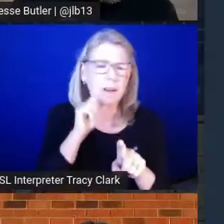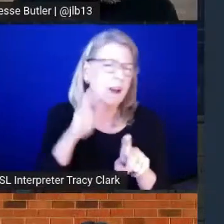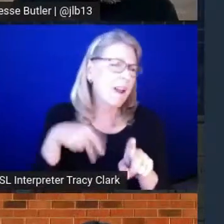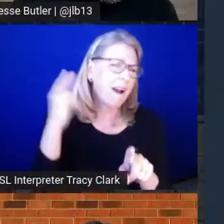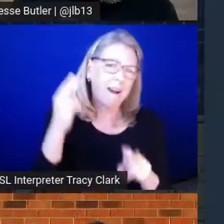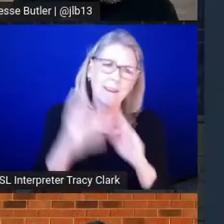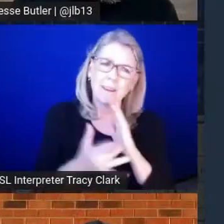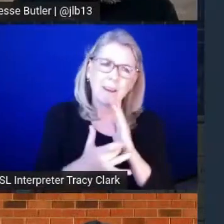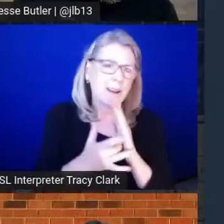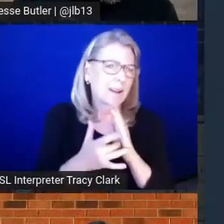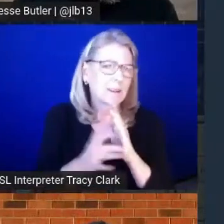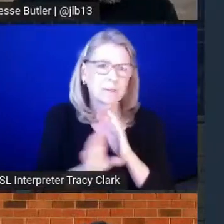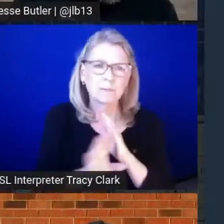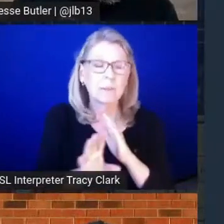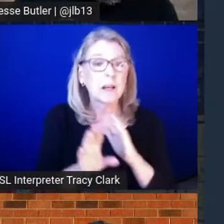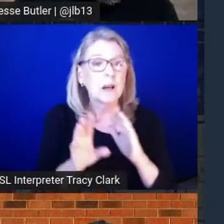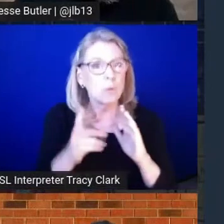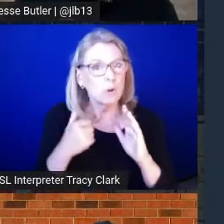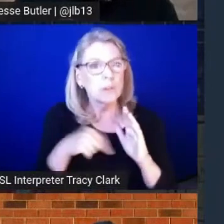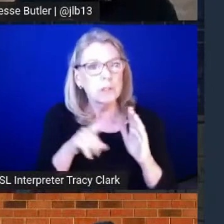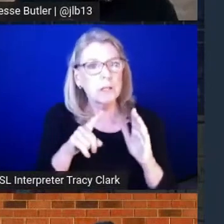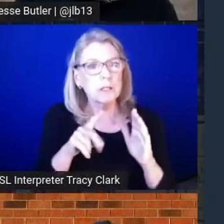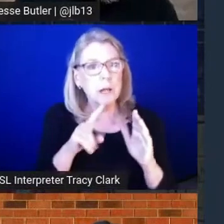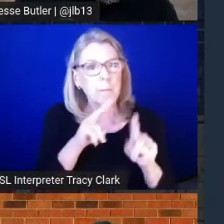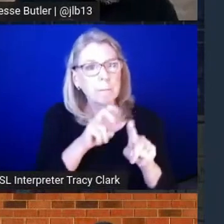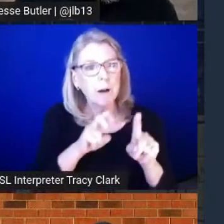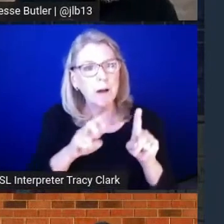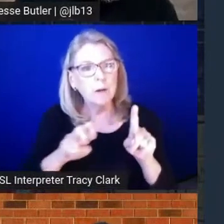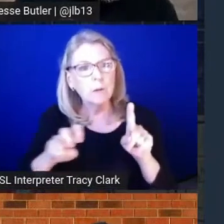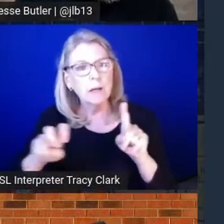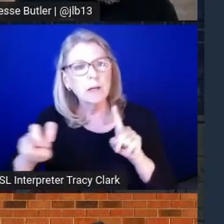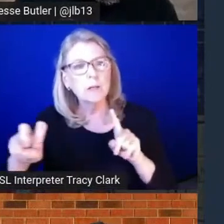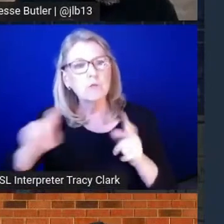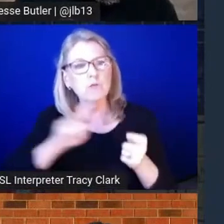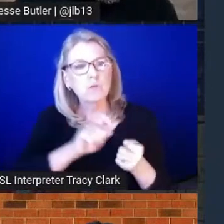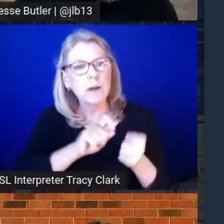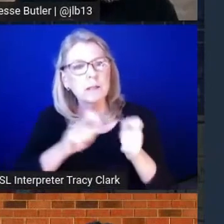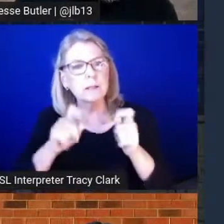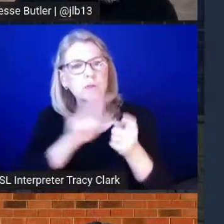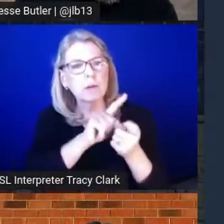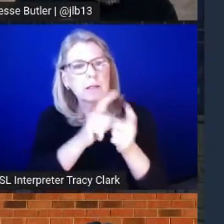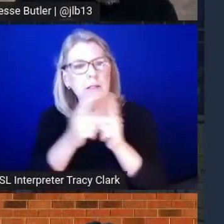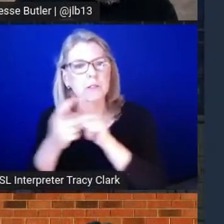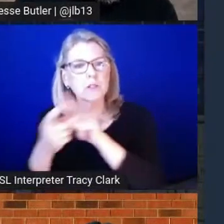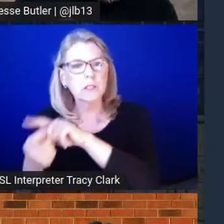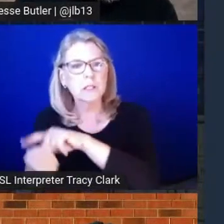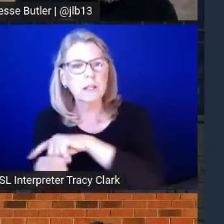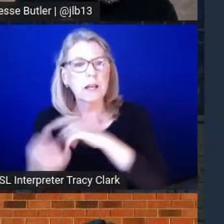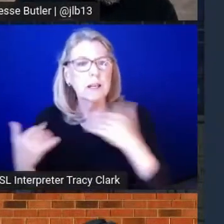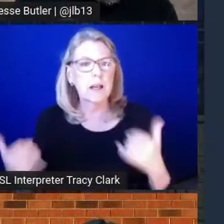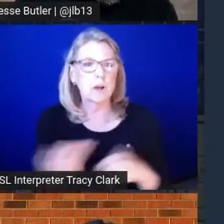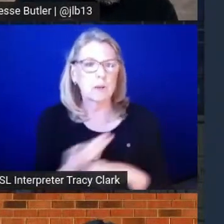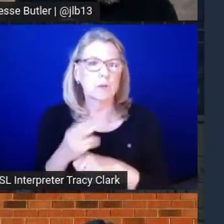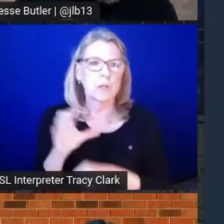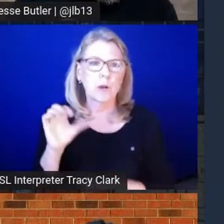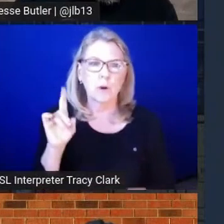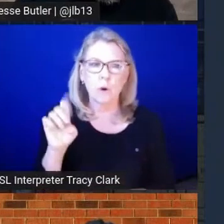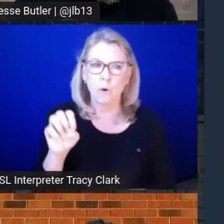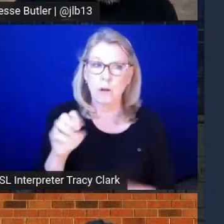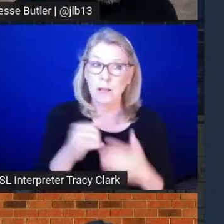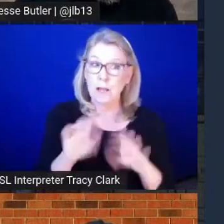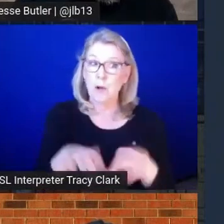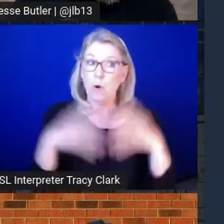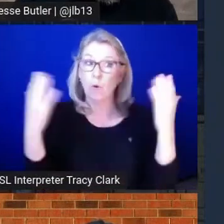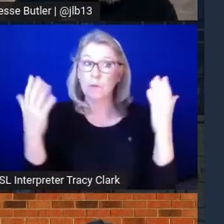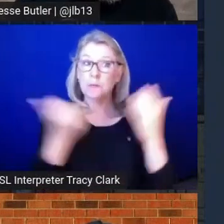we're migrating or transitioning to code opens up a lot of possibilities that seem simple and native, but are